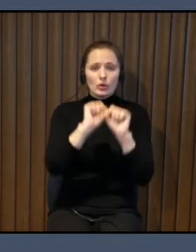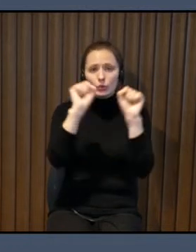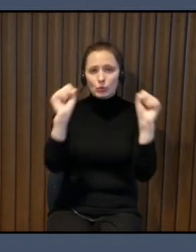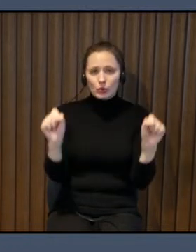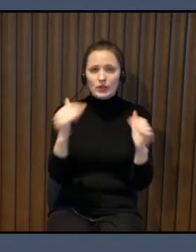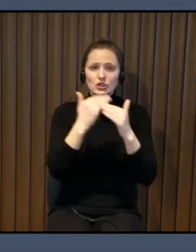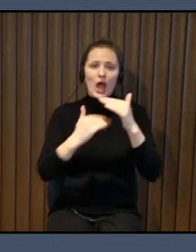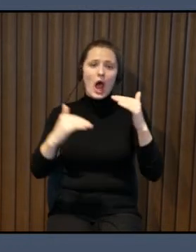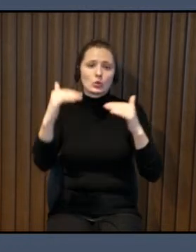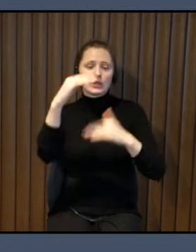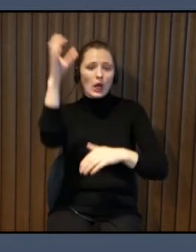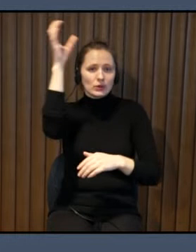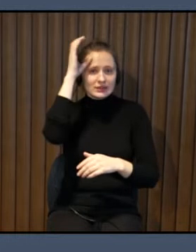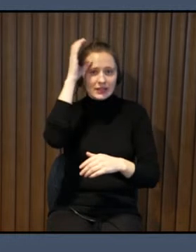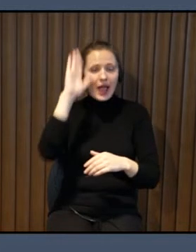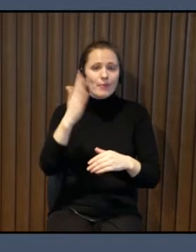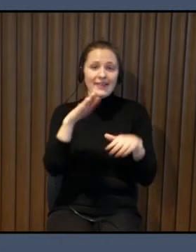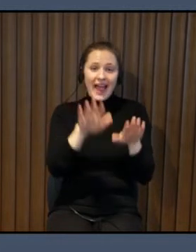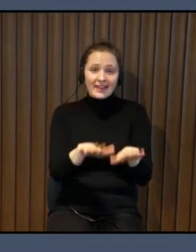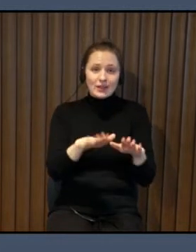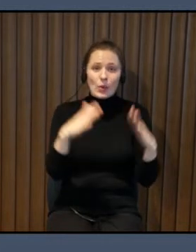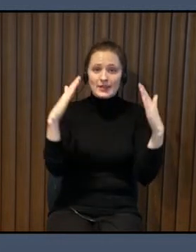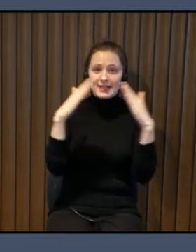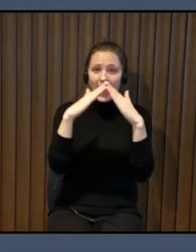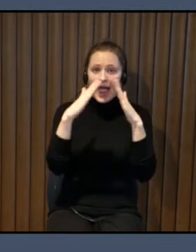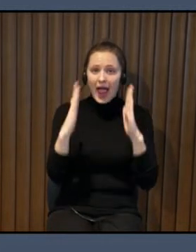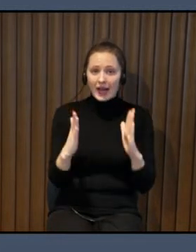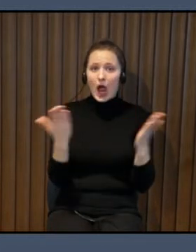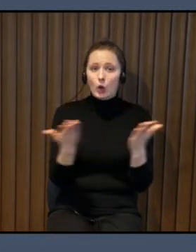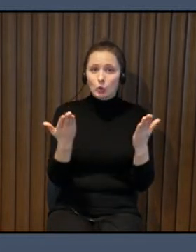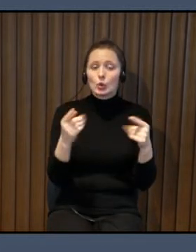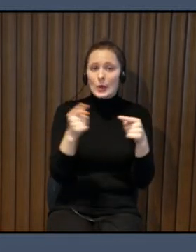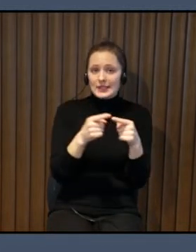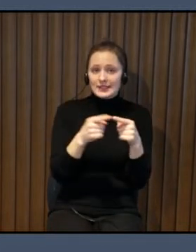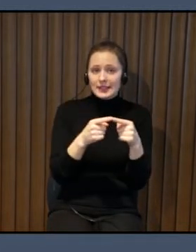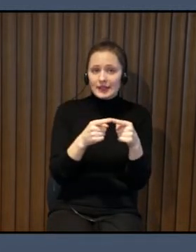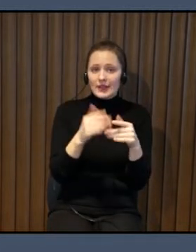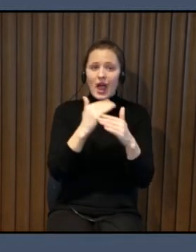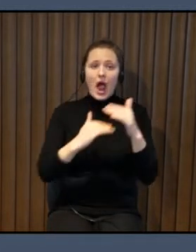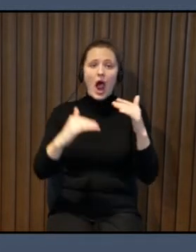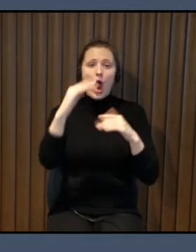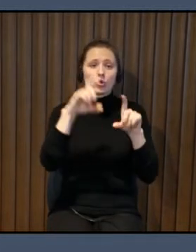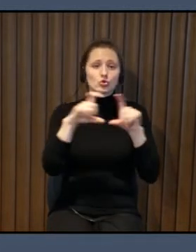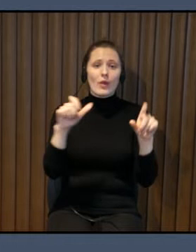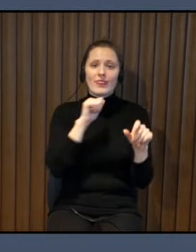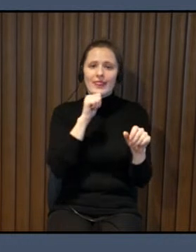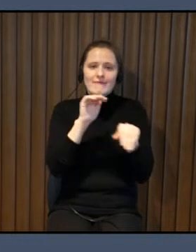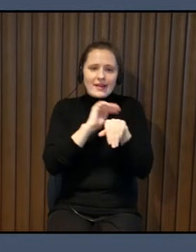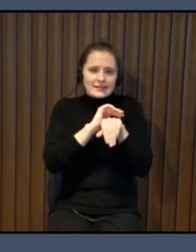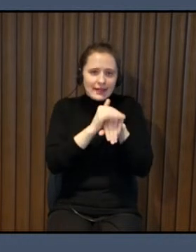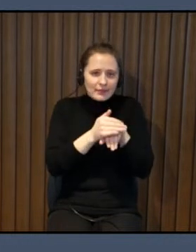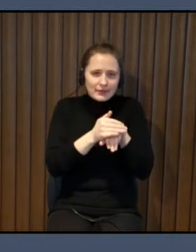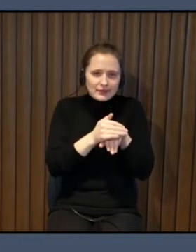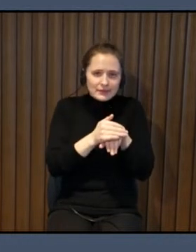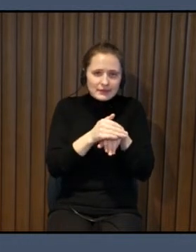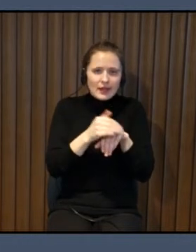public service, ensuring higher education, but it is in a building that they lease, so